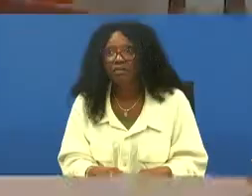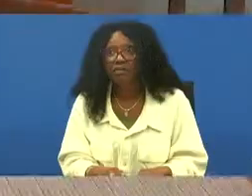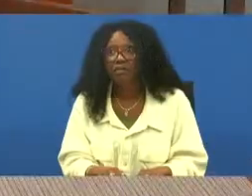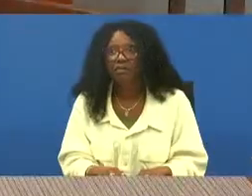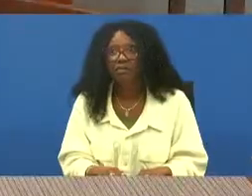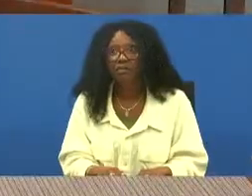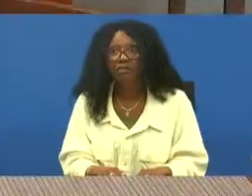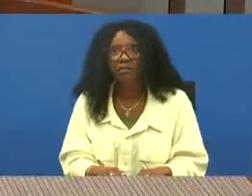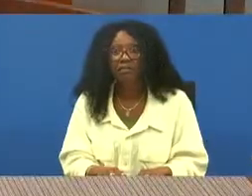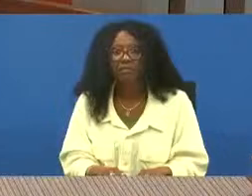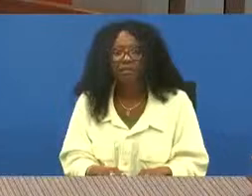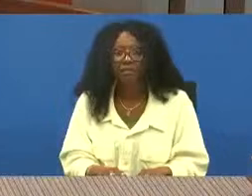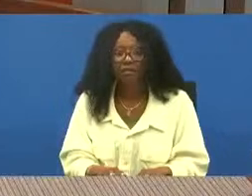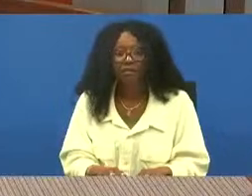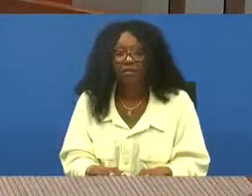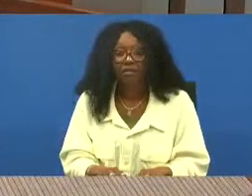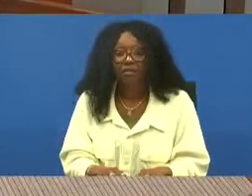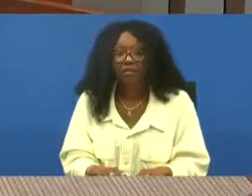Hurst.